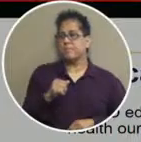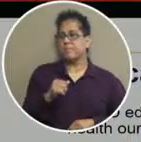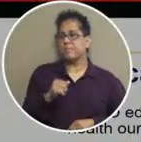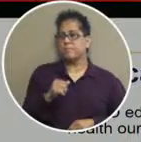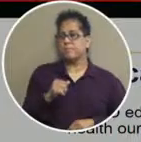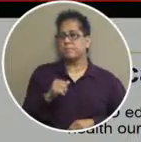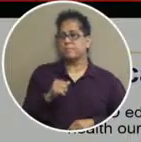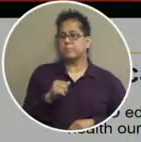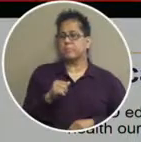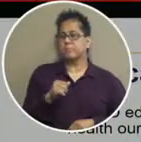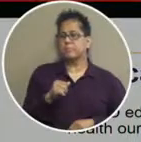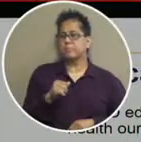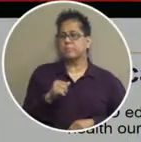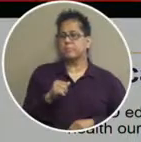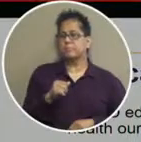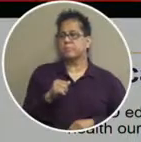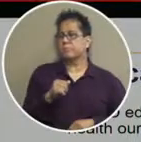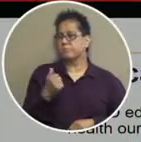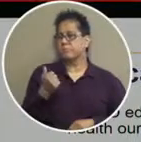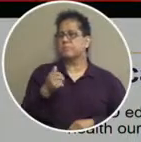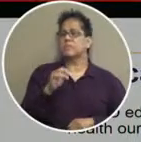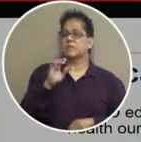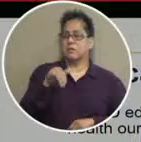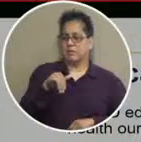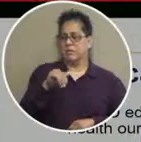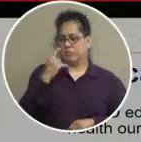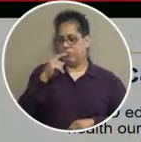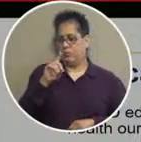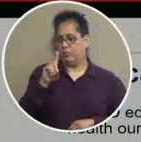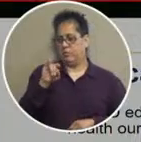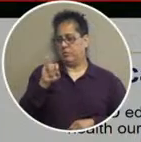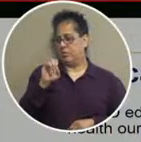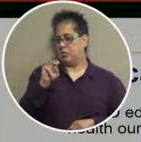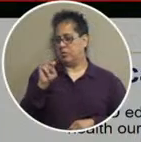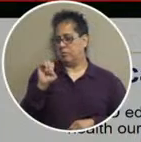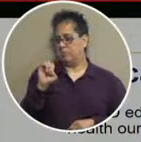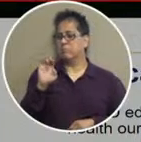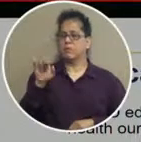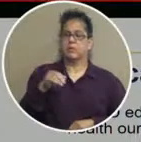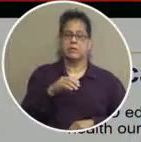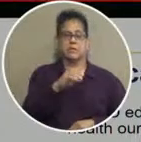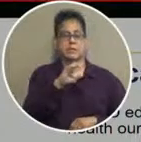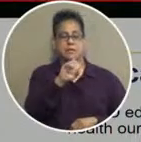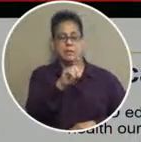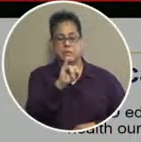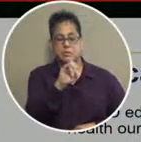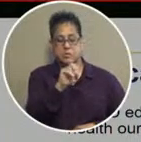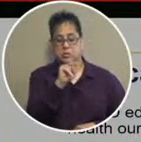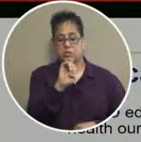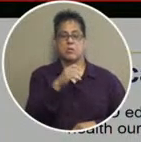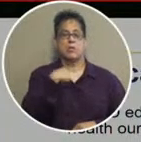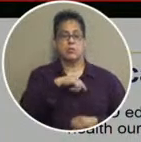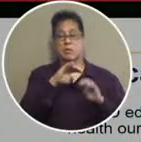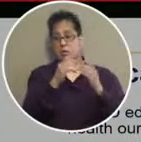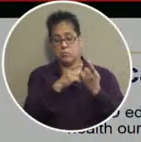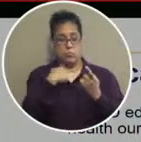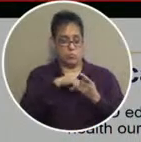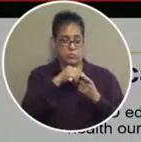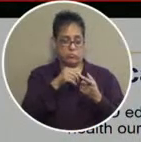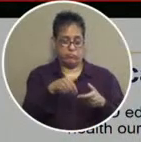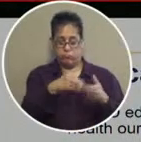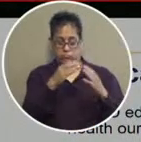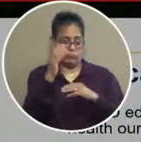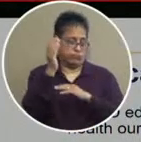Okay. Yeah. Thank you, Nicole. Thank you, Dion. Yep. So, Council, we've done presentations for you